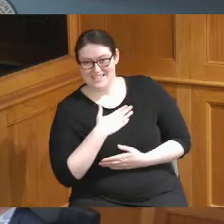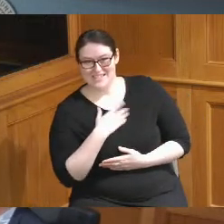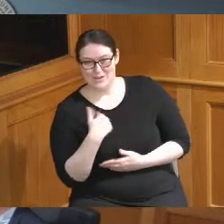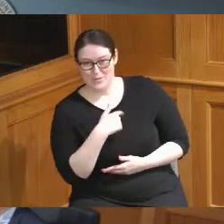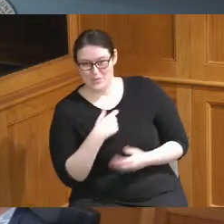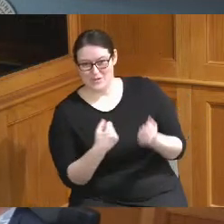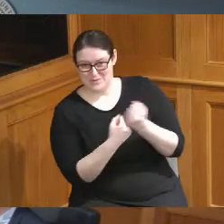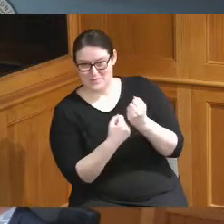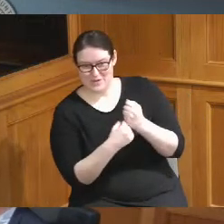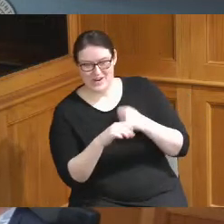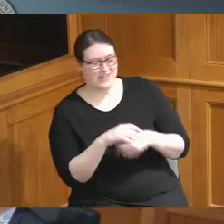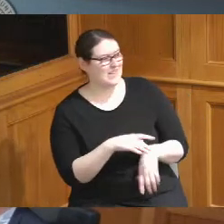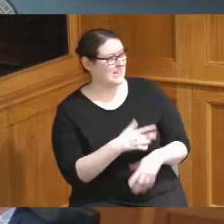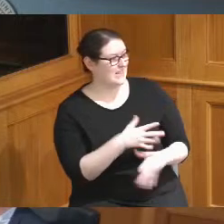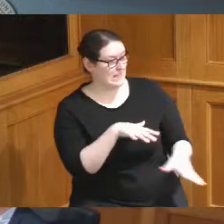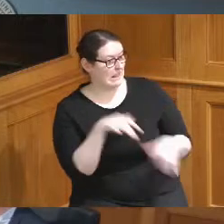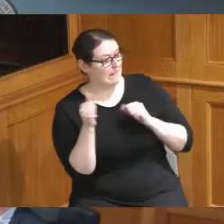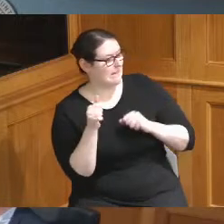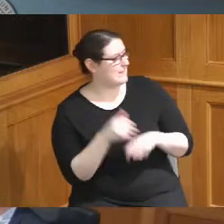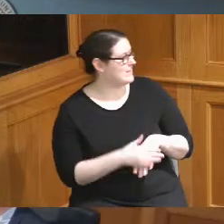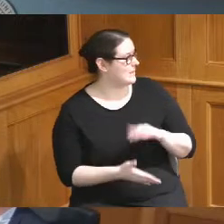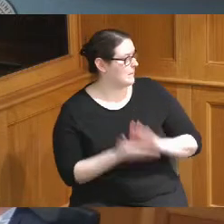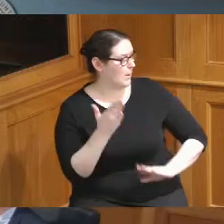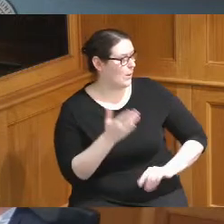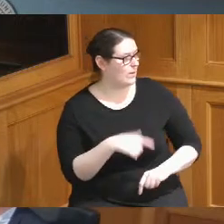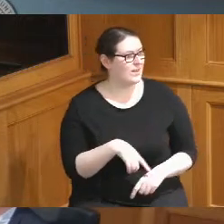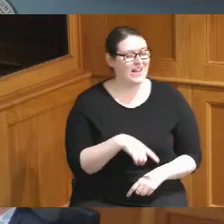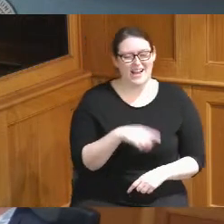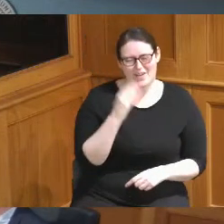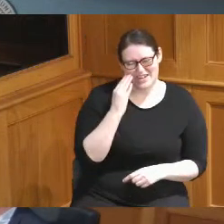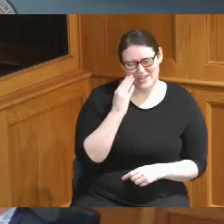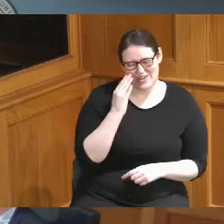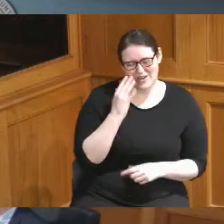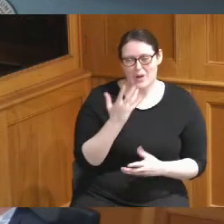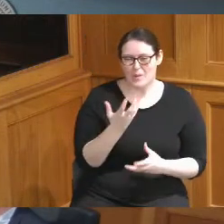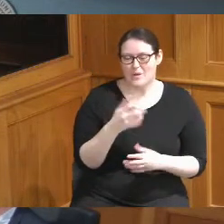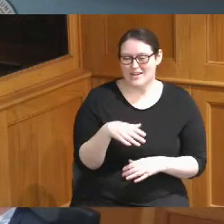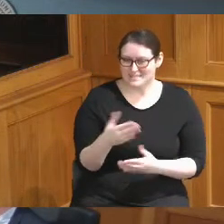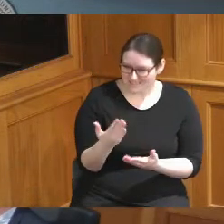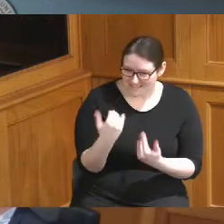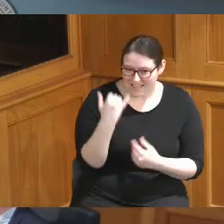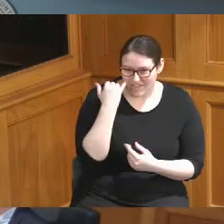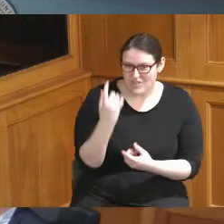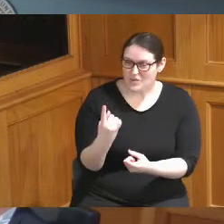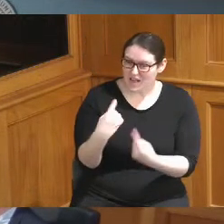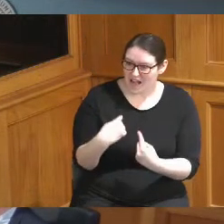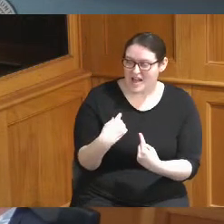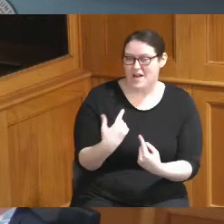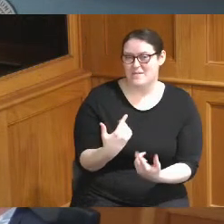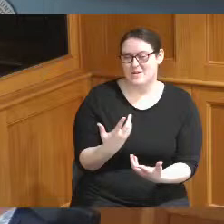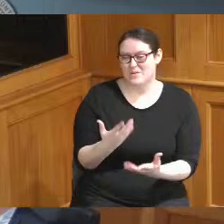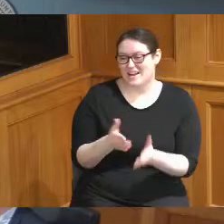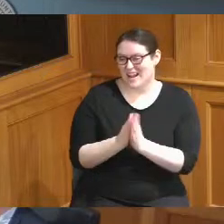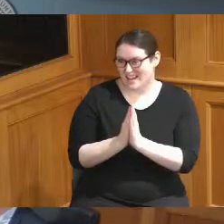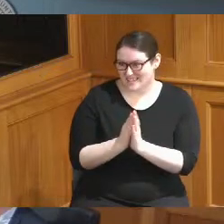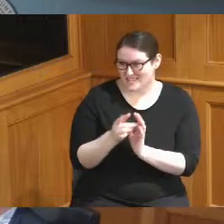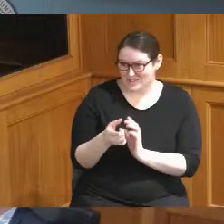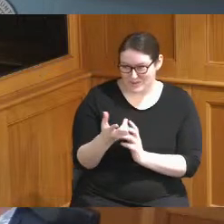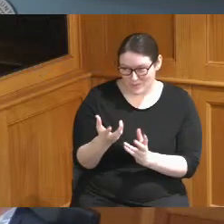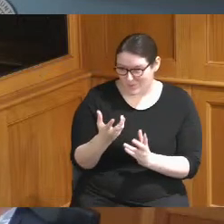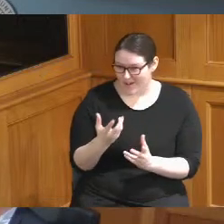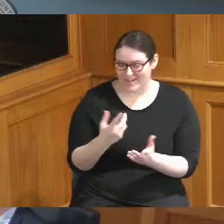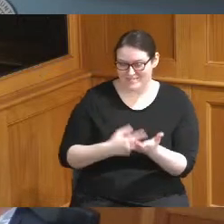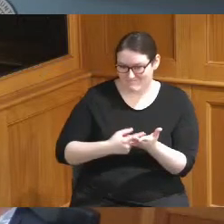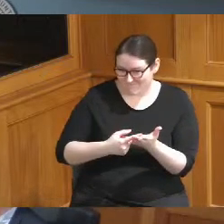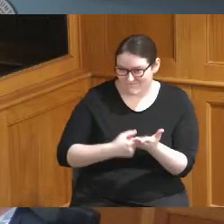Yeah, She's sorry, slipping out the door. I know, but she took the time to be down Yeah. here. I'm sorry. Sorry. I was going to ask if, just for your